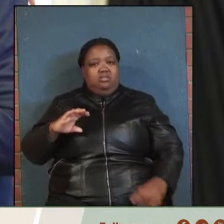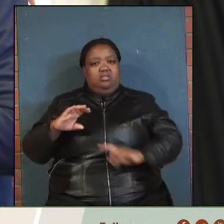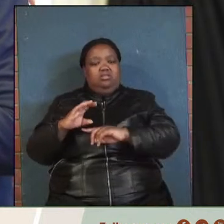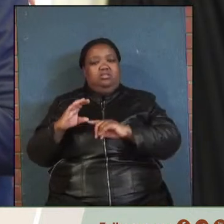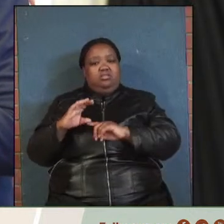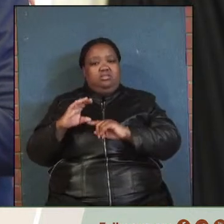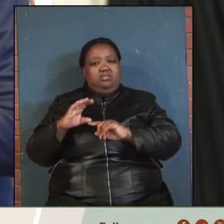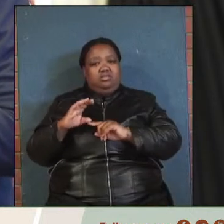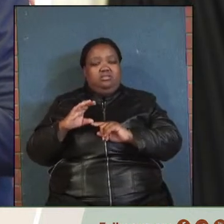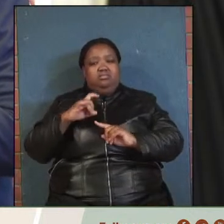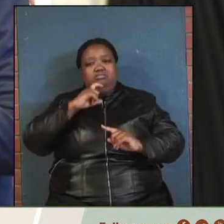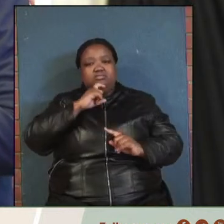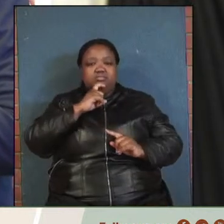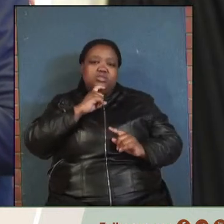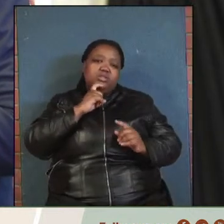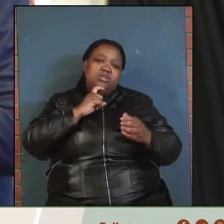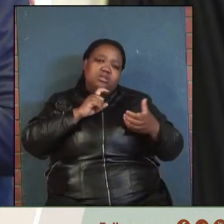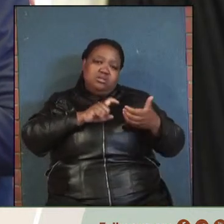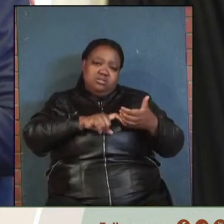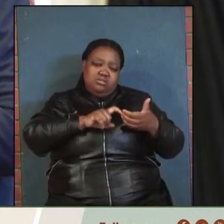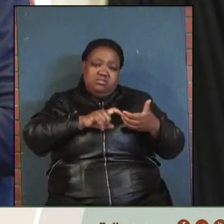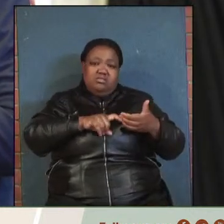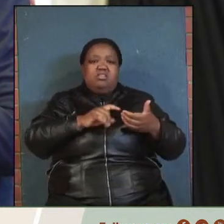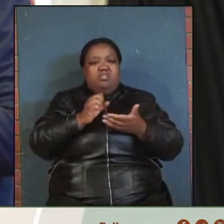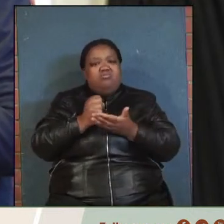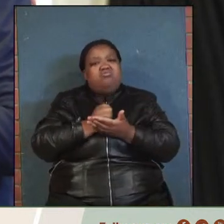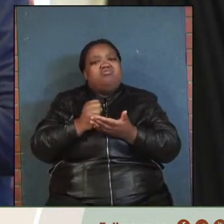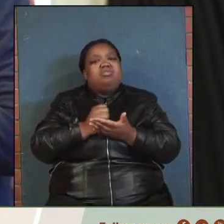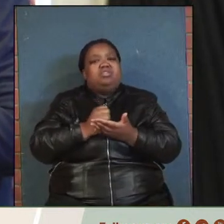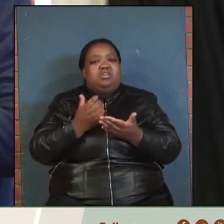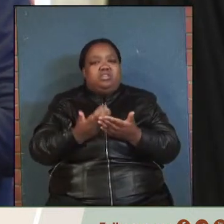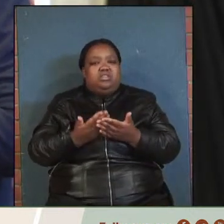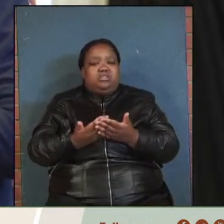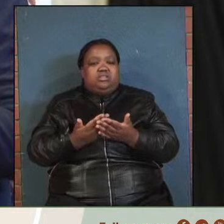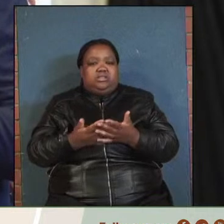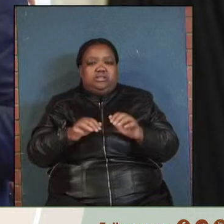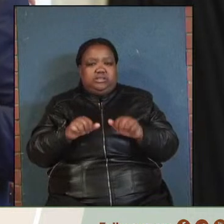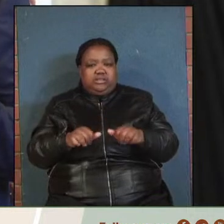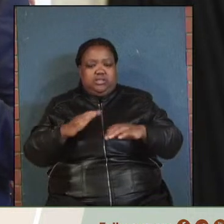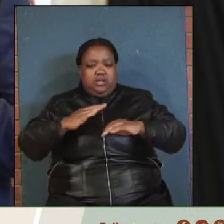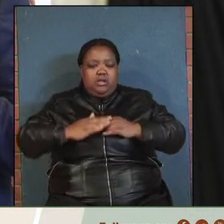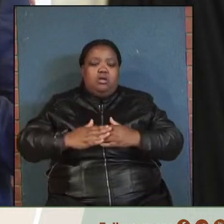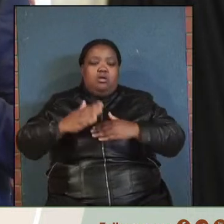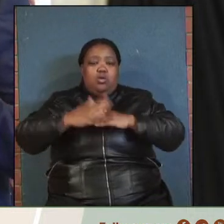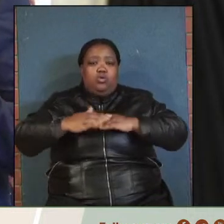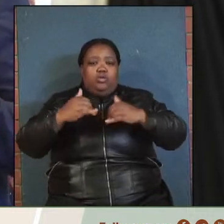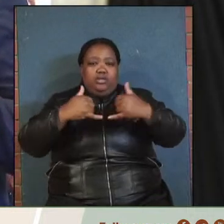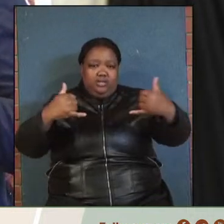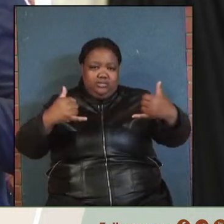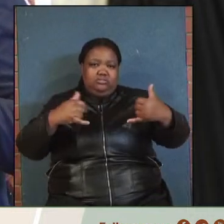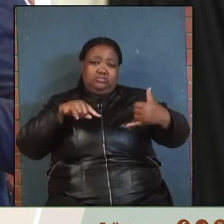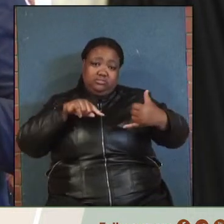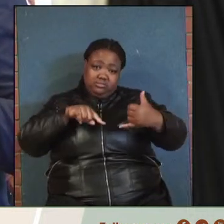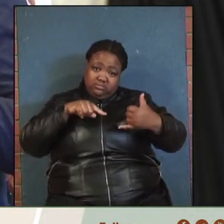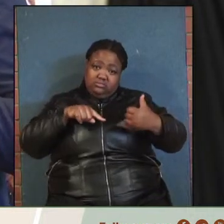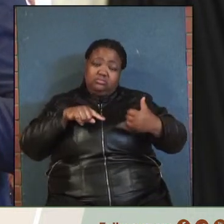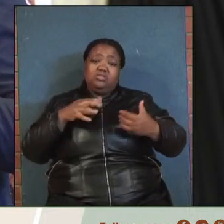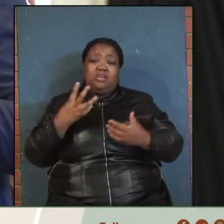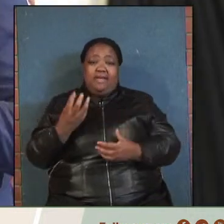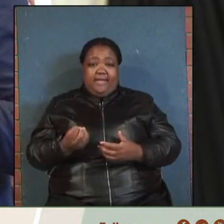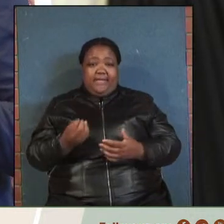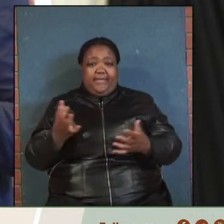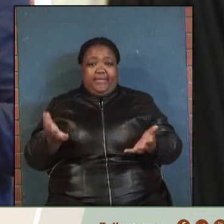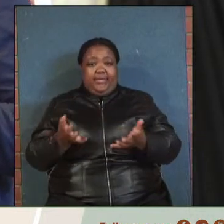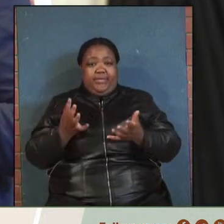a platform to register as well. We also have an online platform where you can scan the